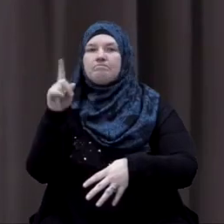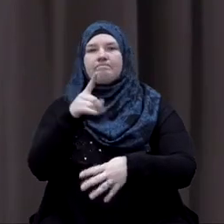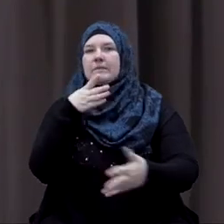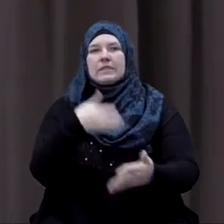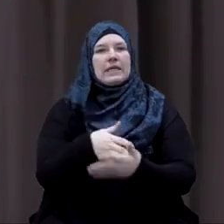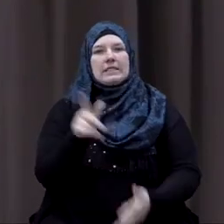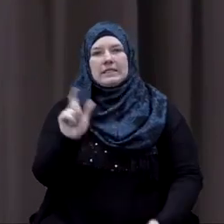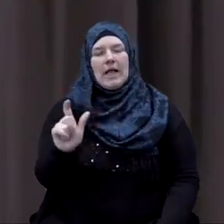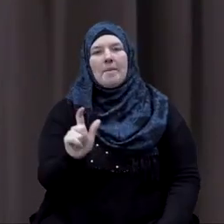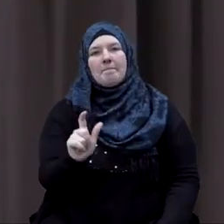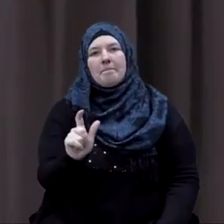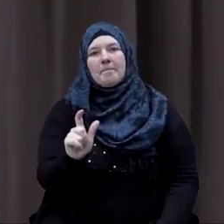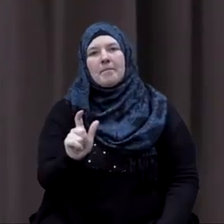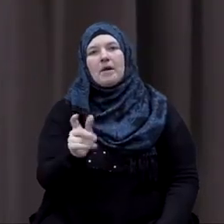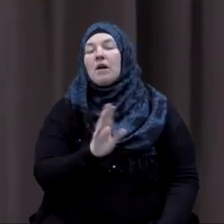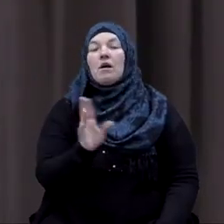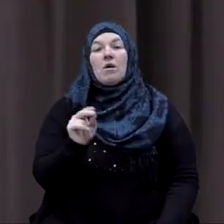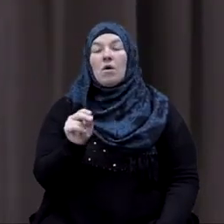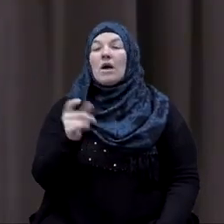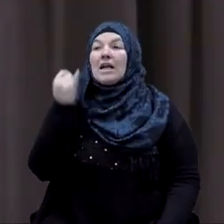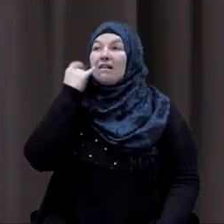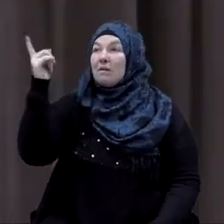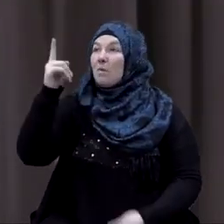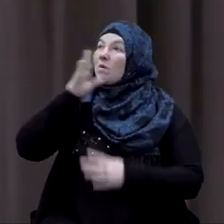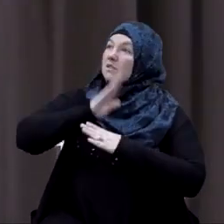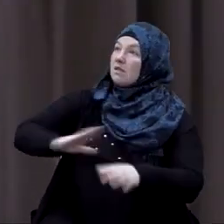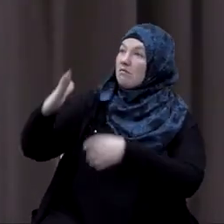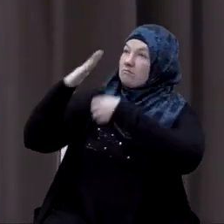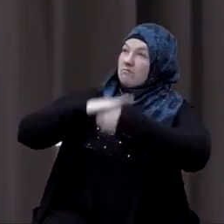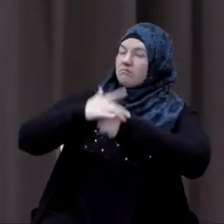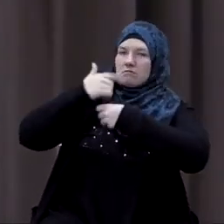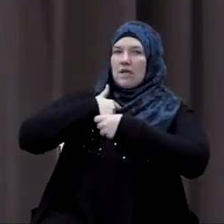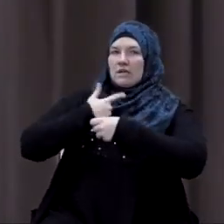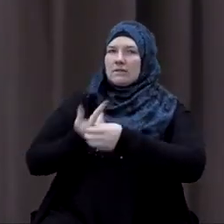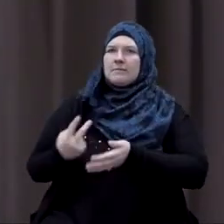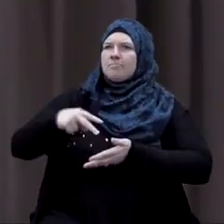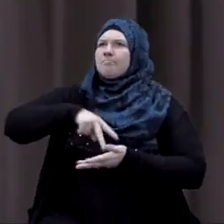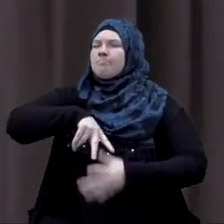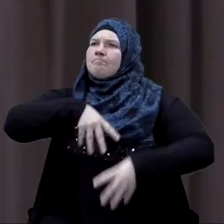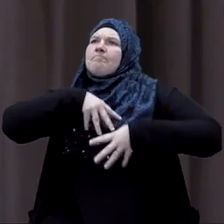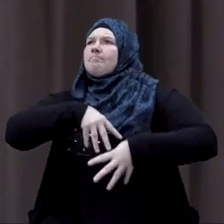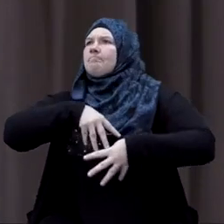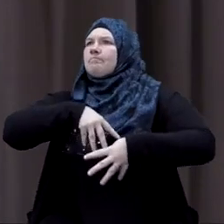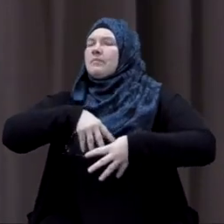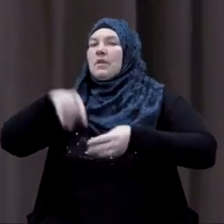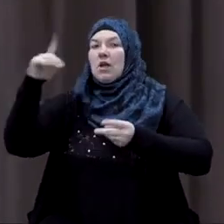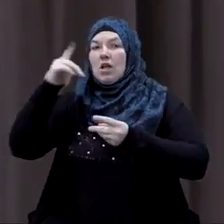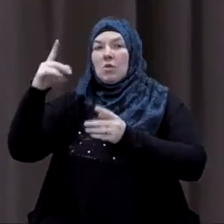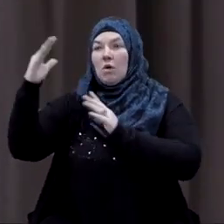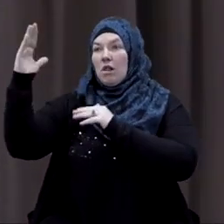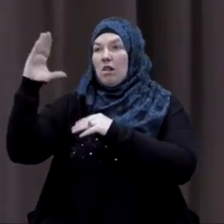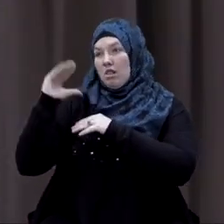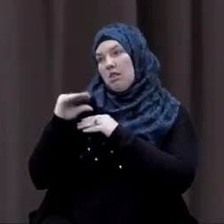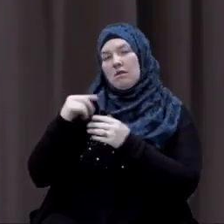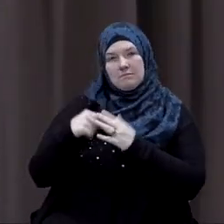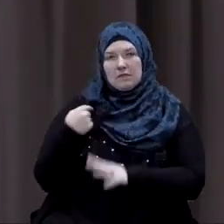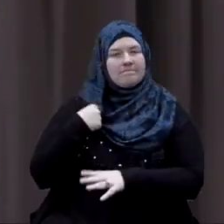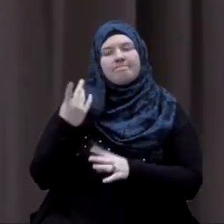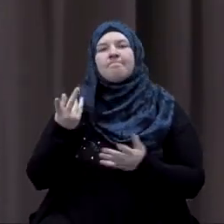who want to silence you. You stand up to be taller than those who want to minimize